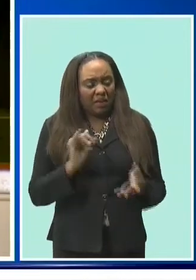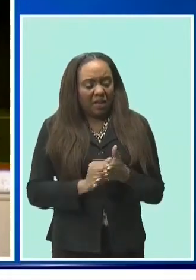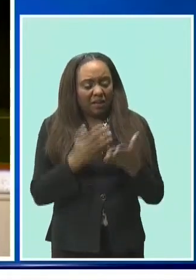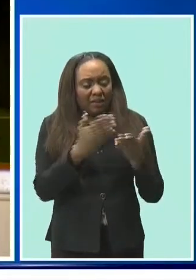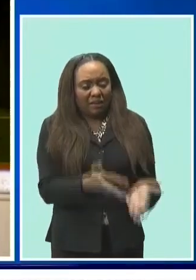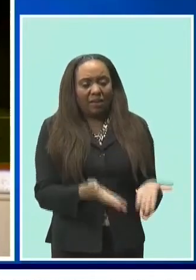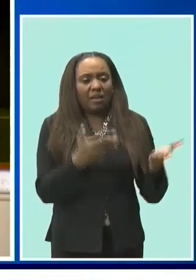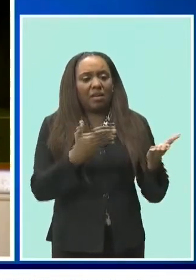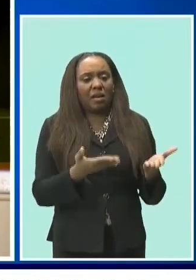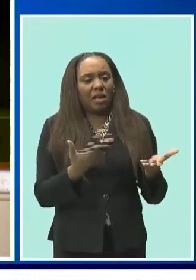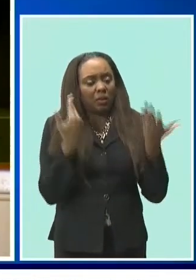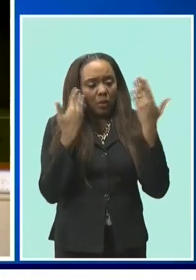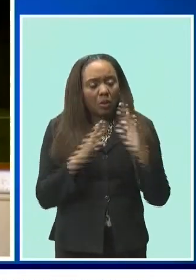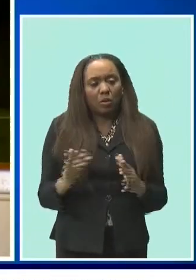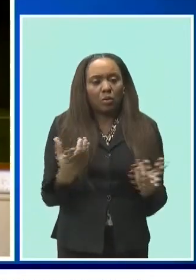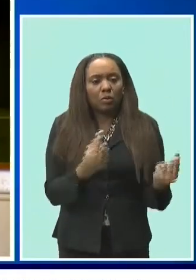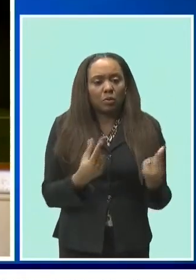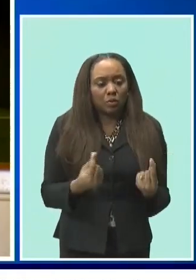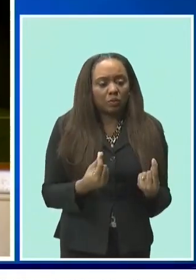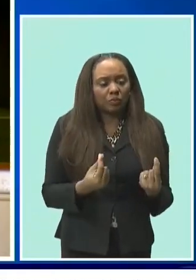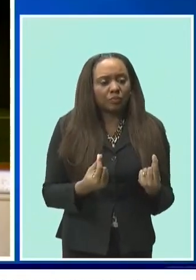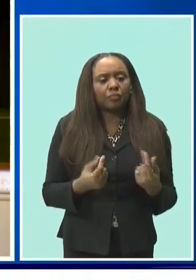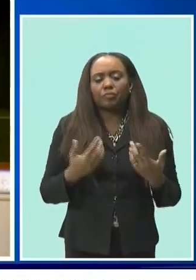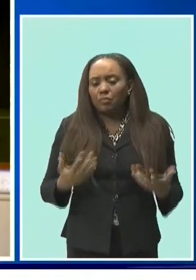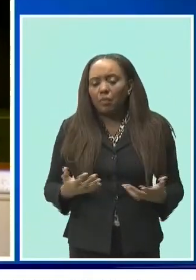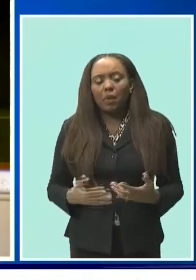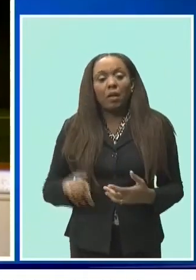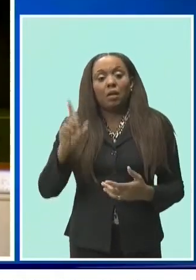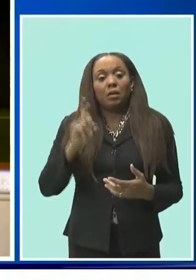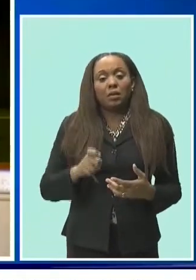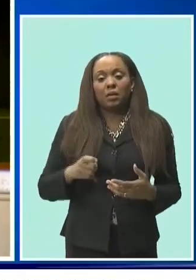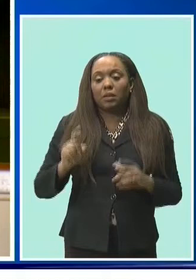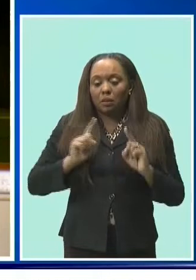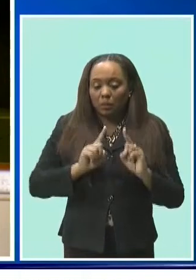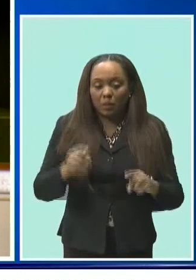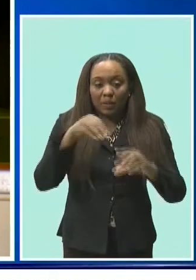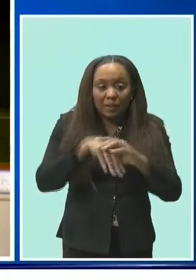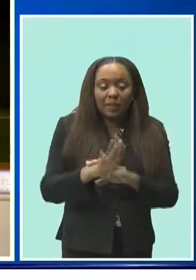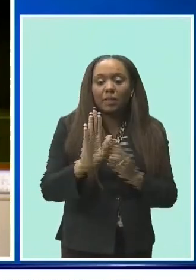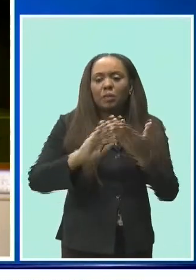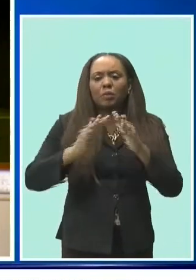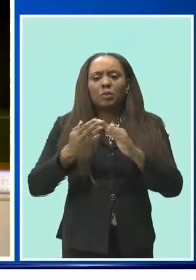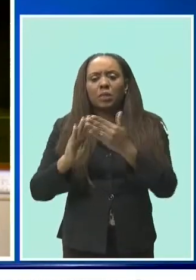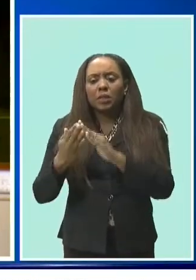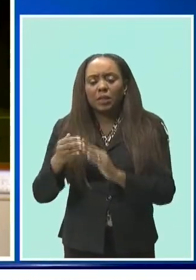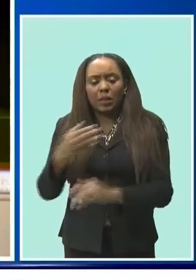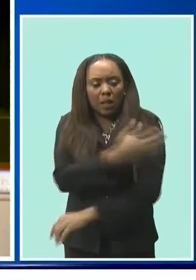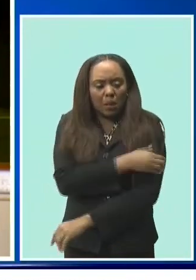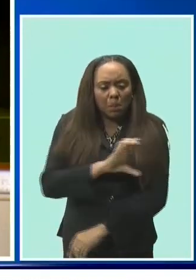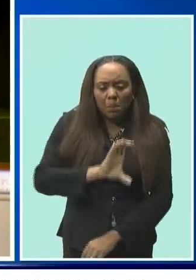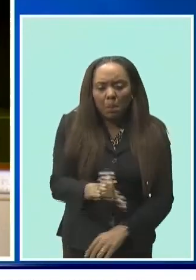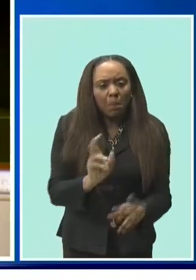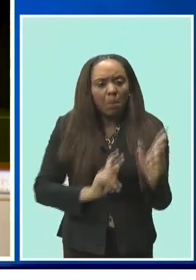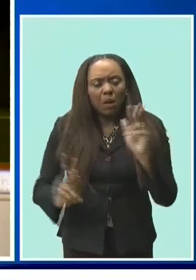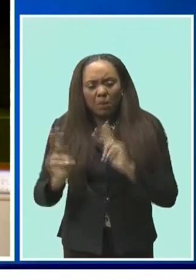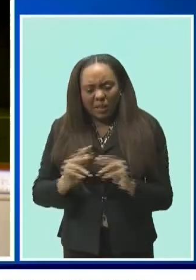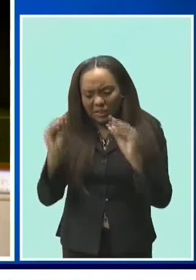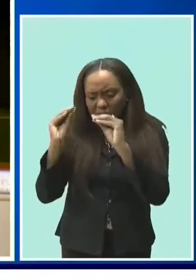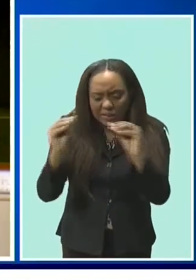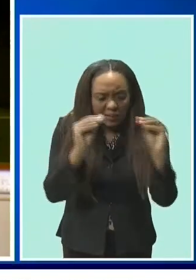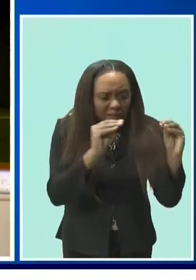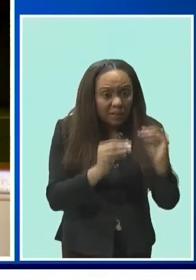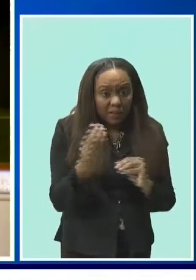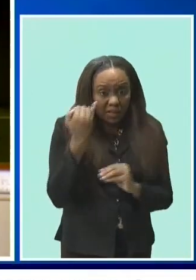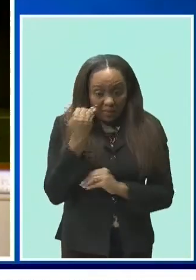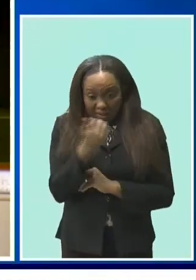scene before us. So why not take a program to the community, empower these people, teach them how to act if